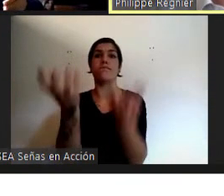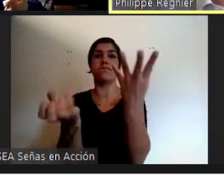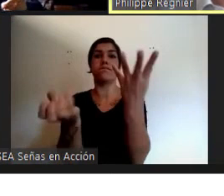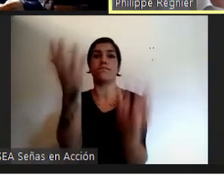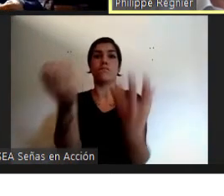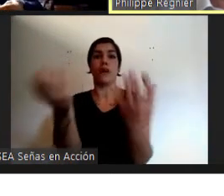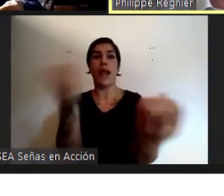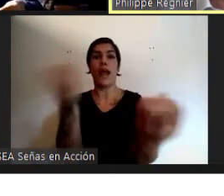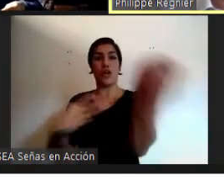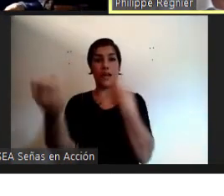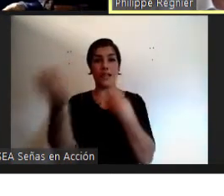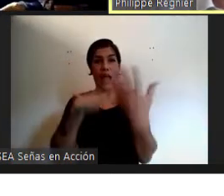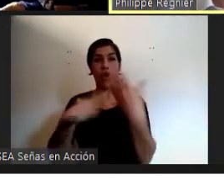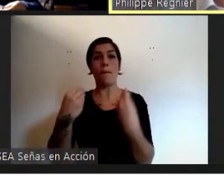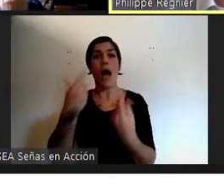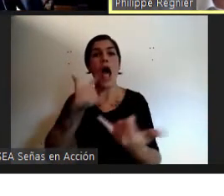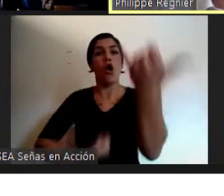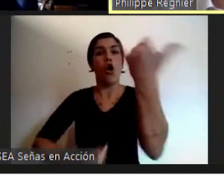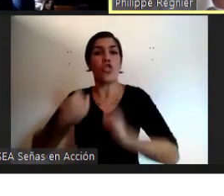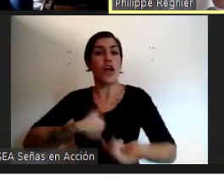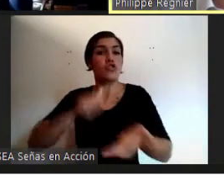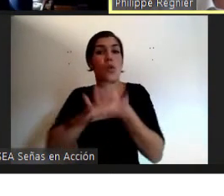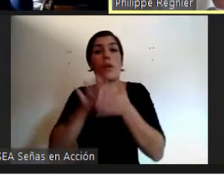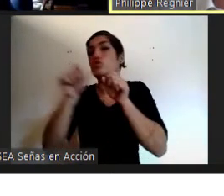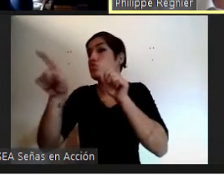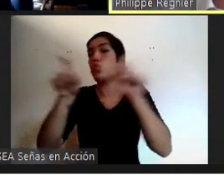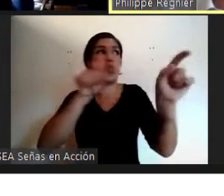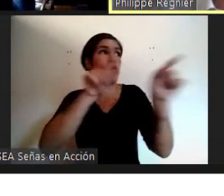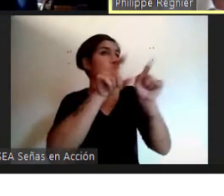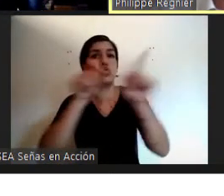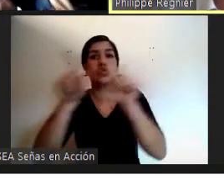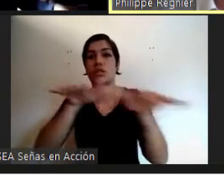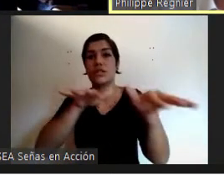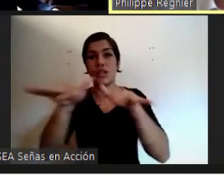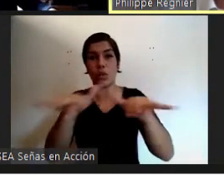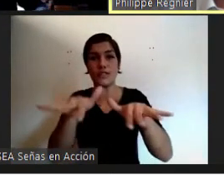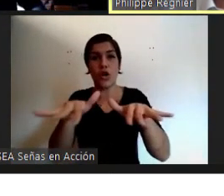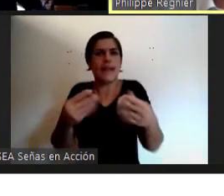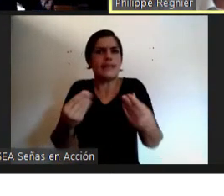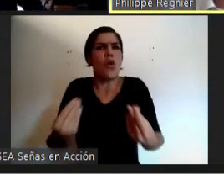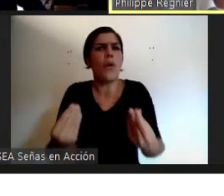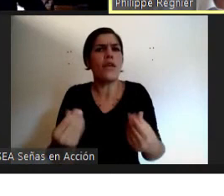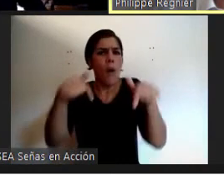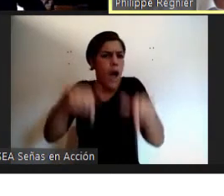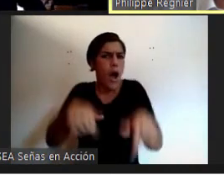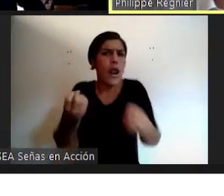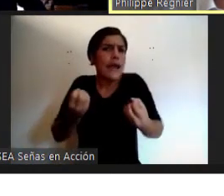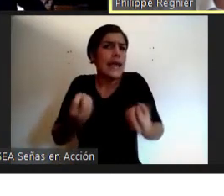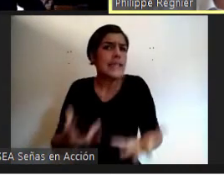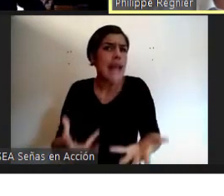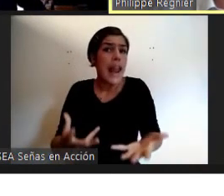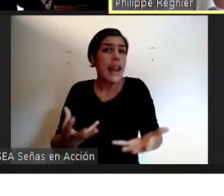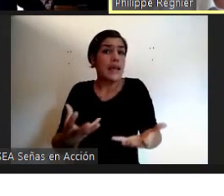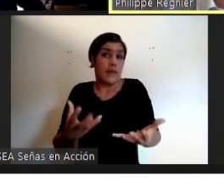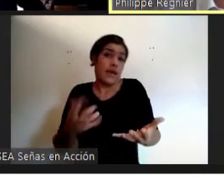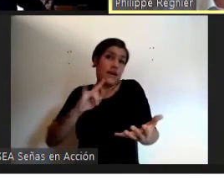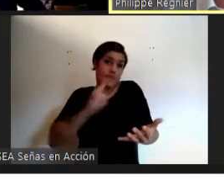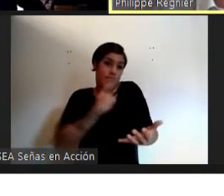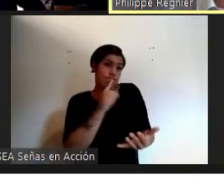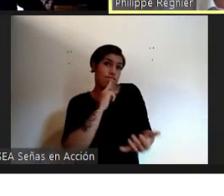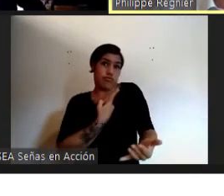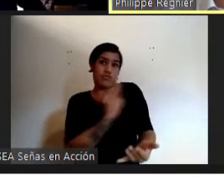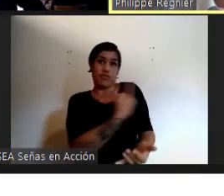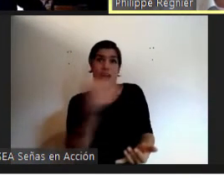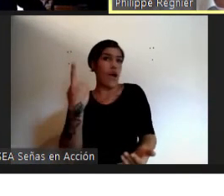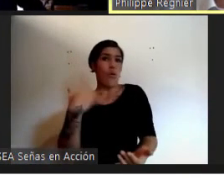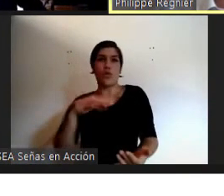time their present. They talked about their present and they talked about reinventing. And they were also thinking